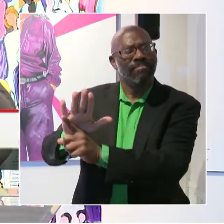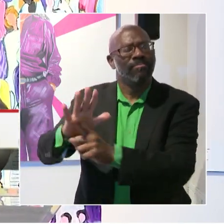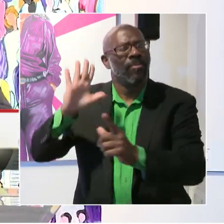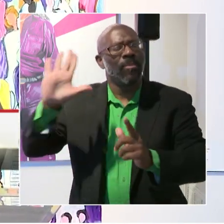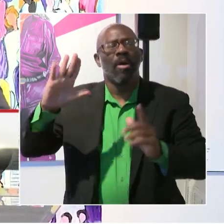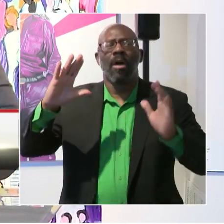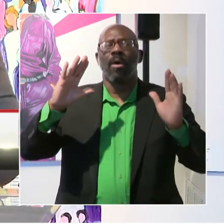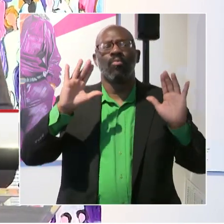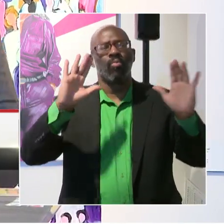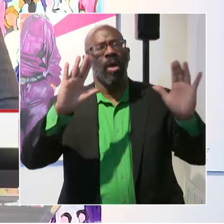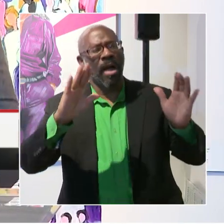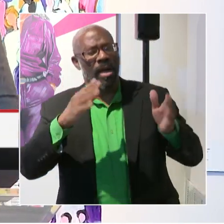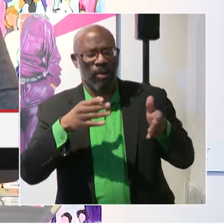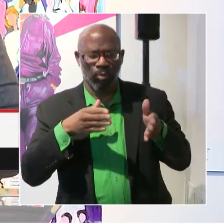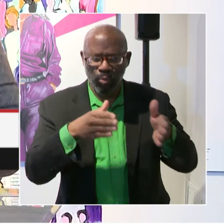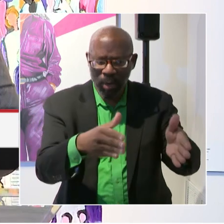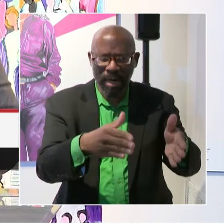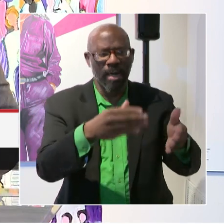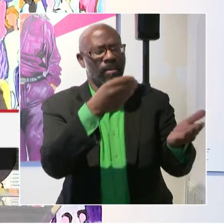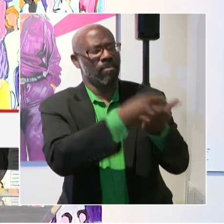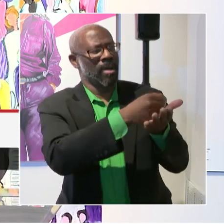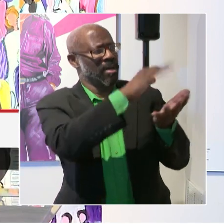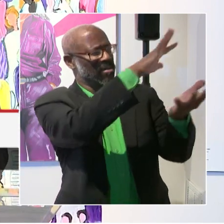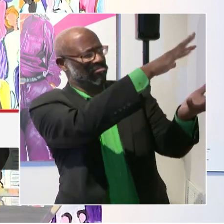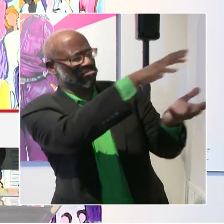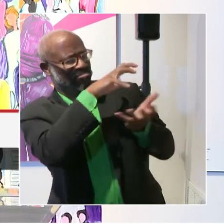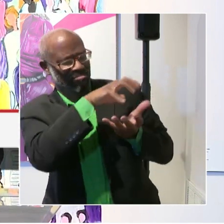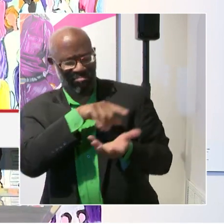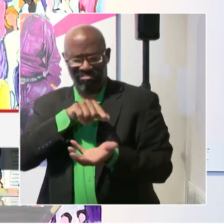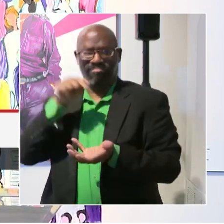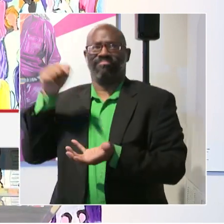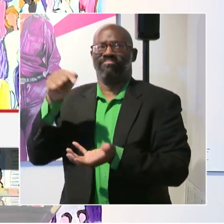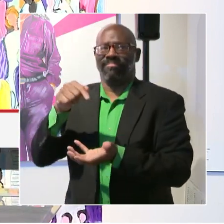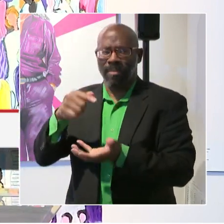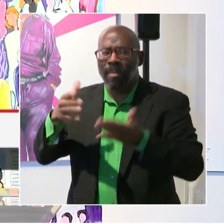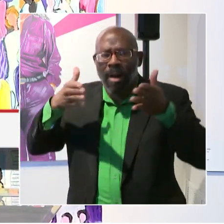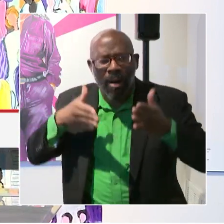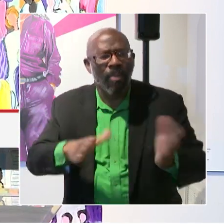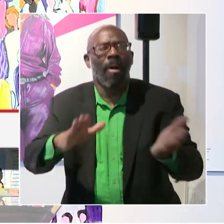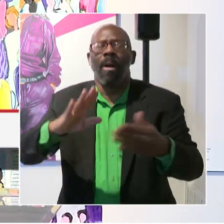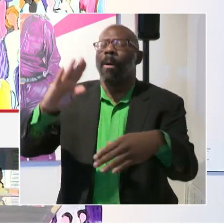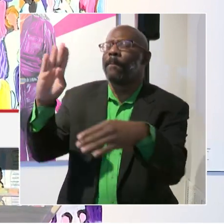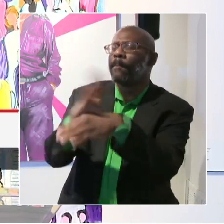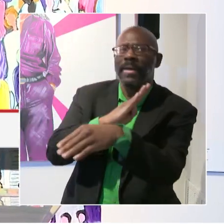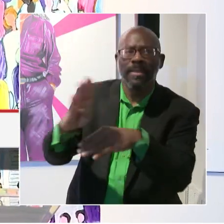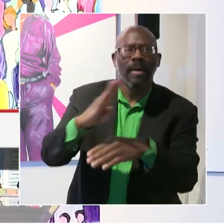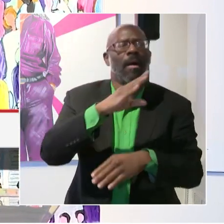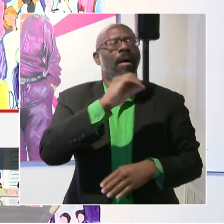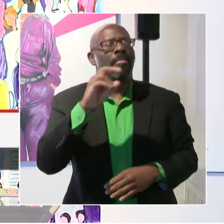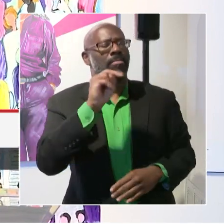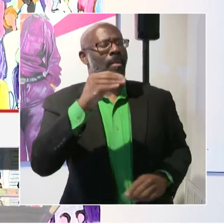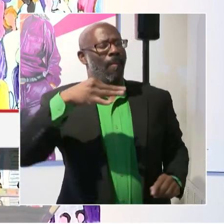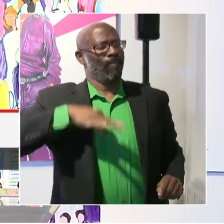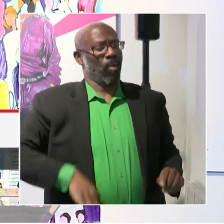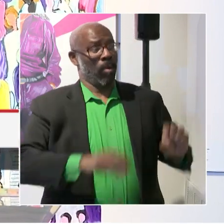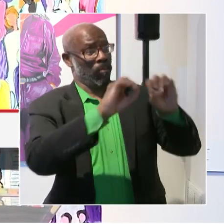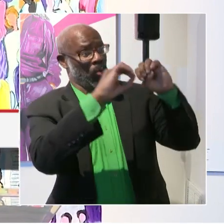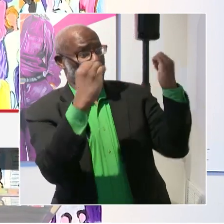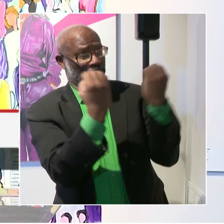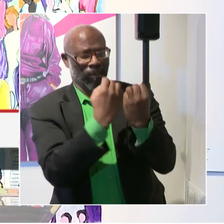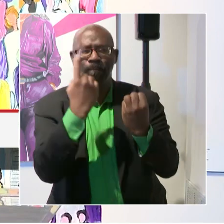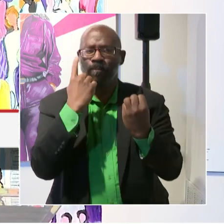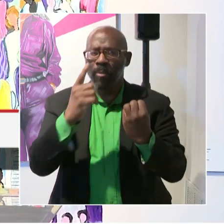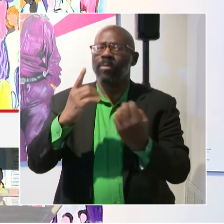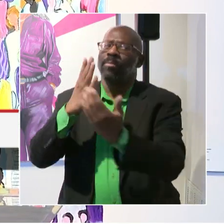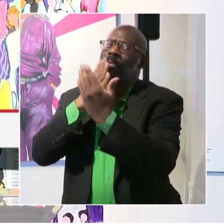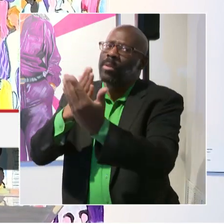and nonprofit businesses such as ours. A special thanks also to Liz Anderson and Kavya Balaji from the Great Streets team for their